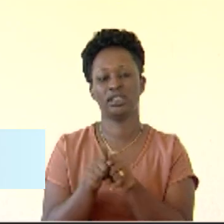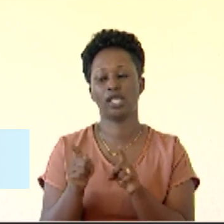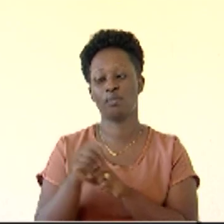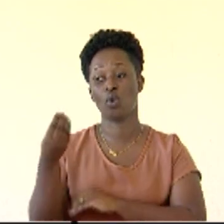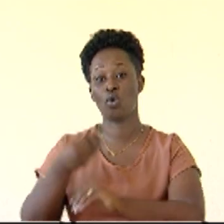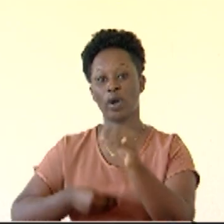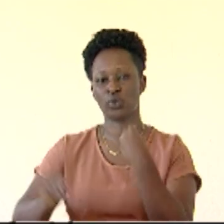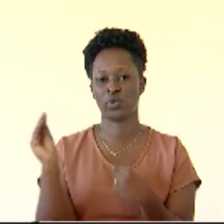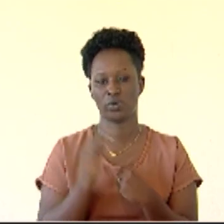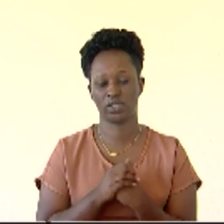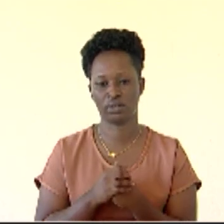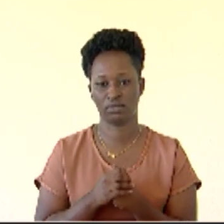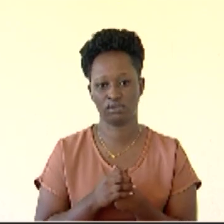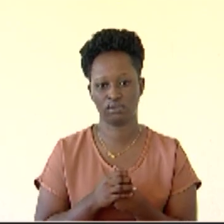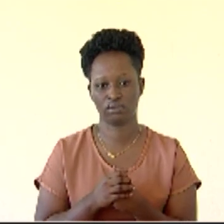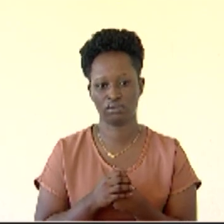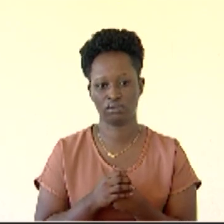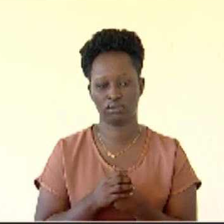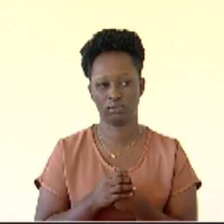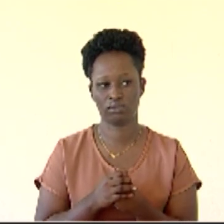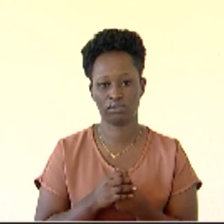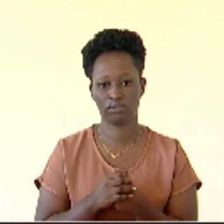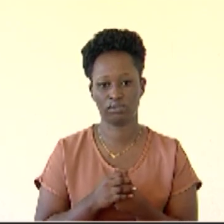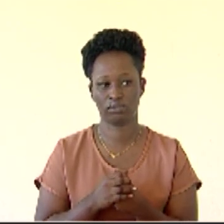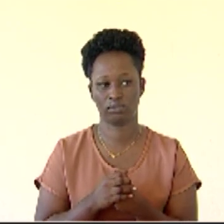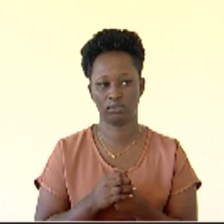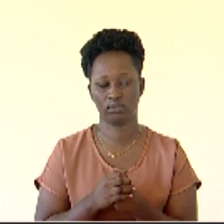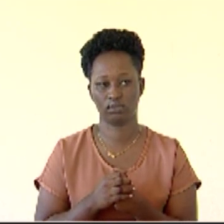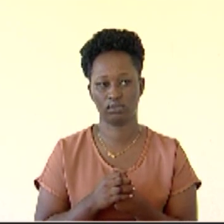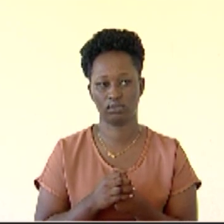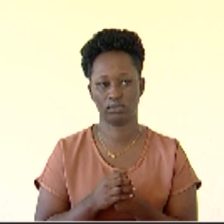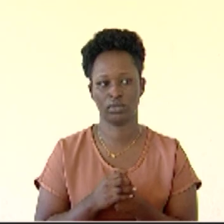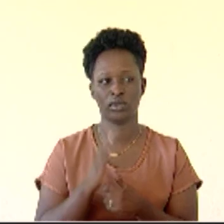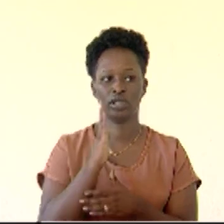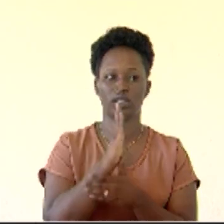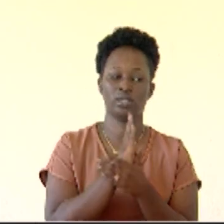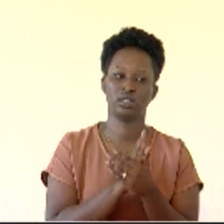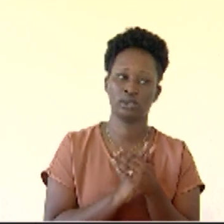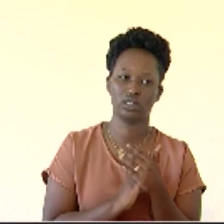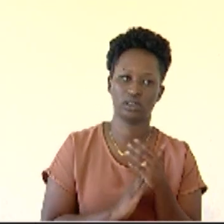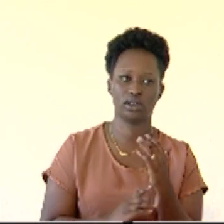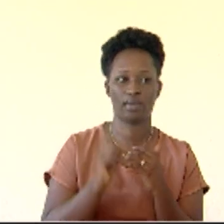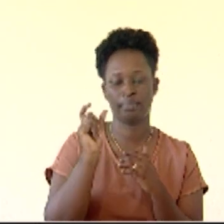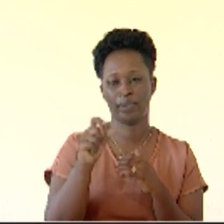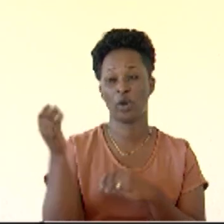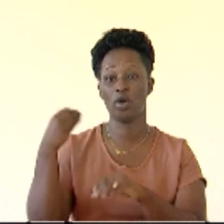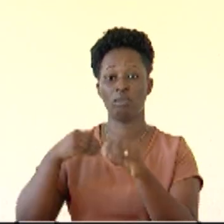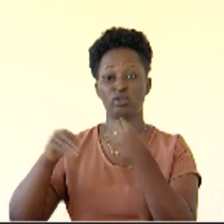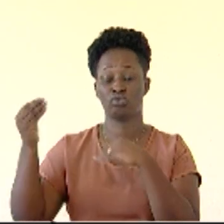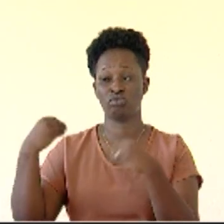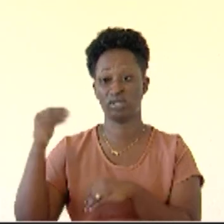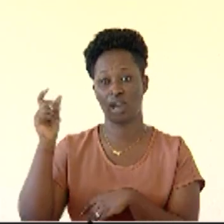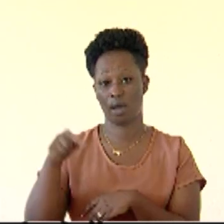I think we are getting it very clear. We talk about something like what you call, some of the people, they what we call human trafficking, where people could